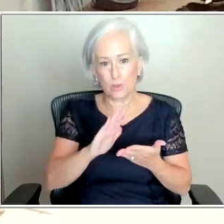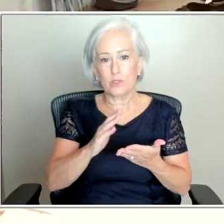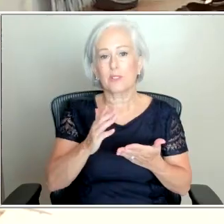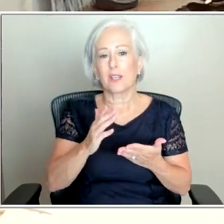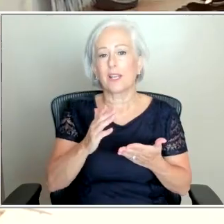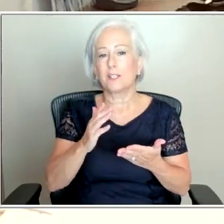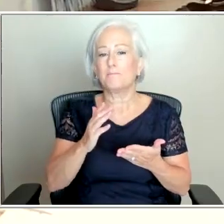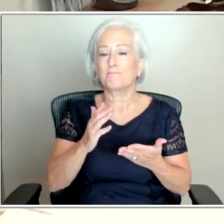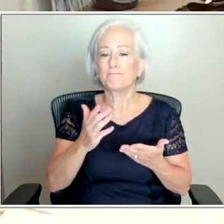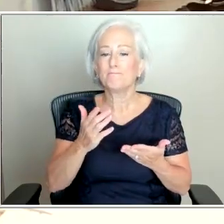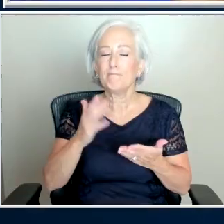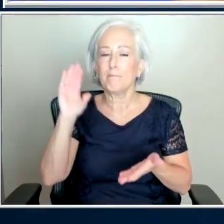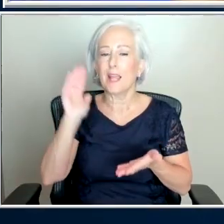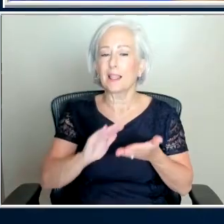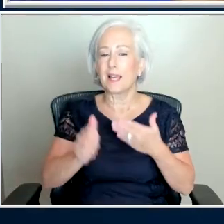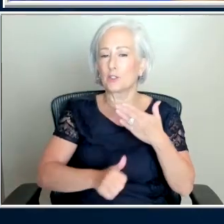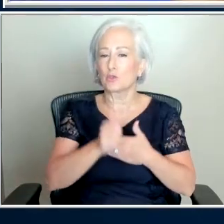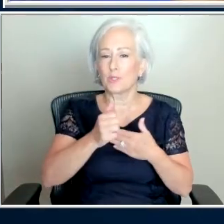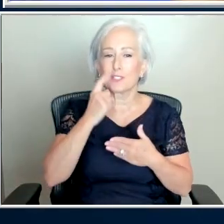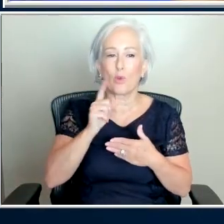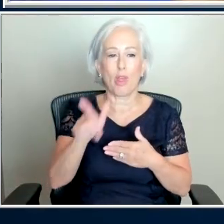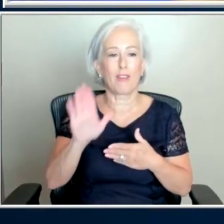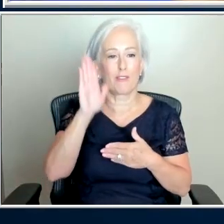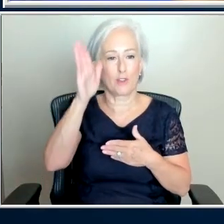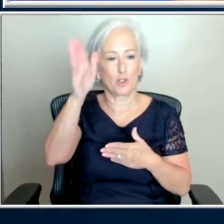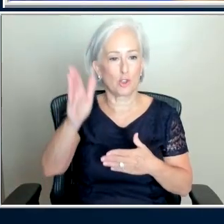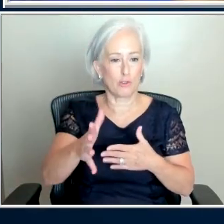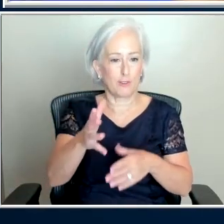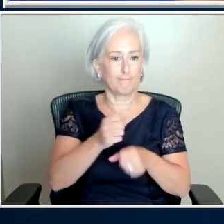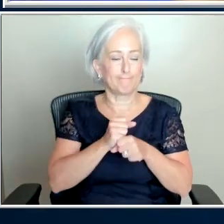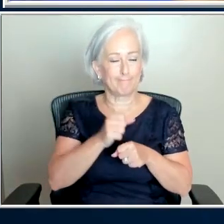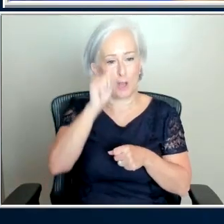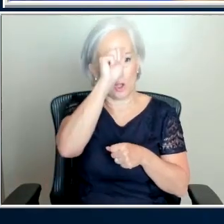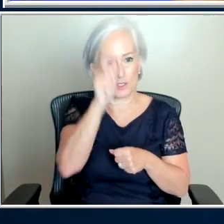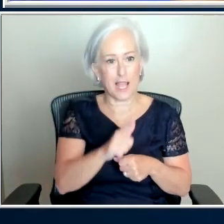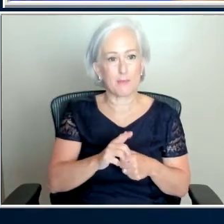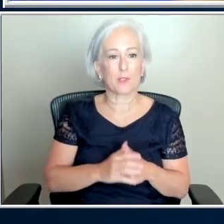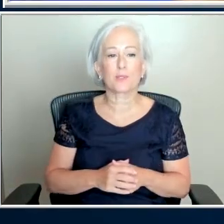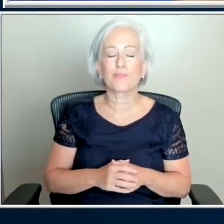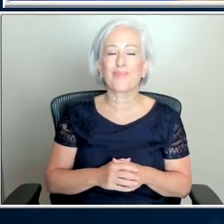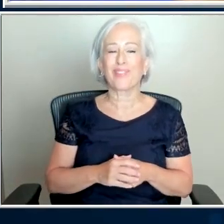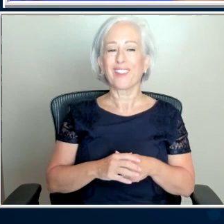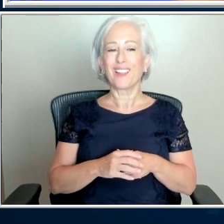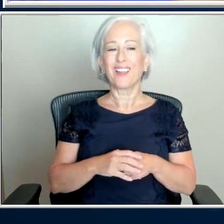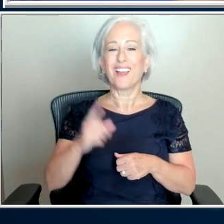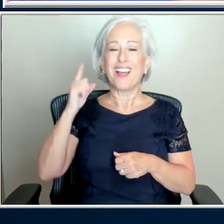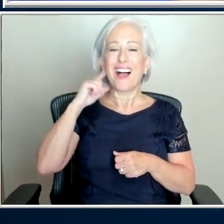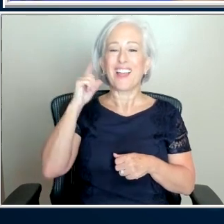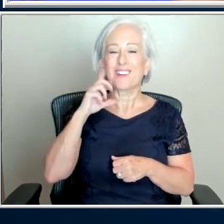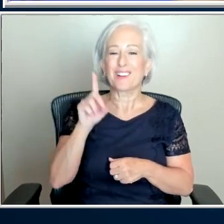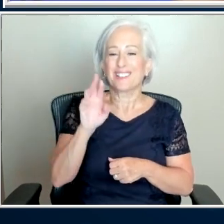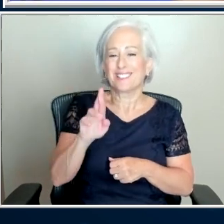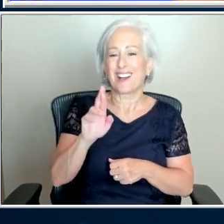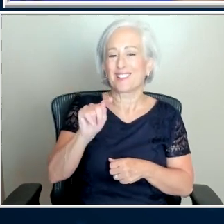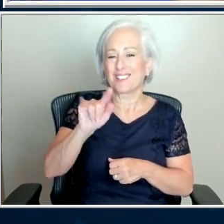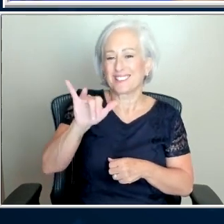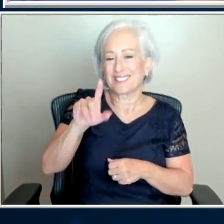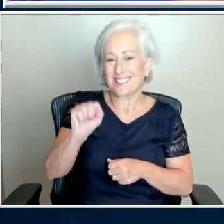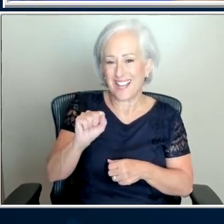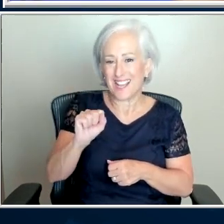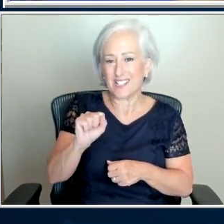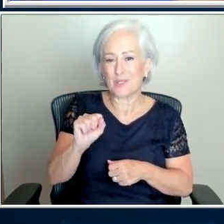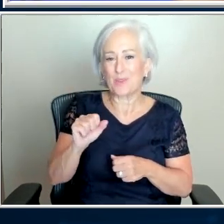somebody's future. And Dr. Burns, last question. I heard Dr. Stites was messing around with you about your messy office. Is this